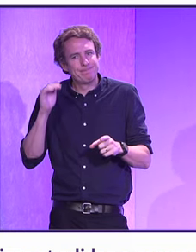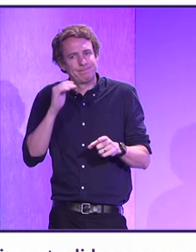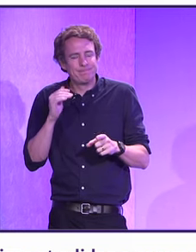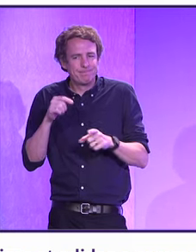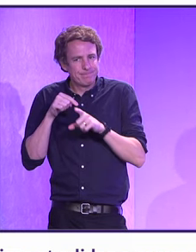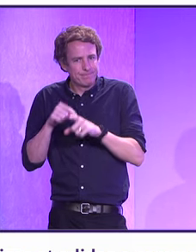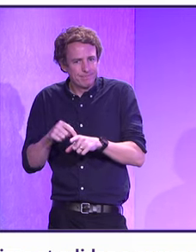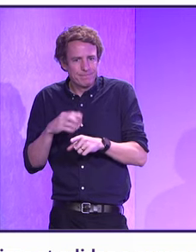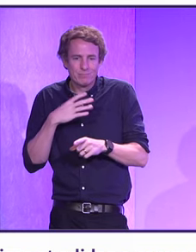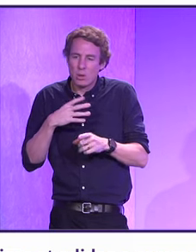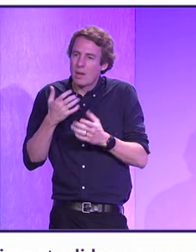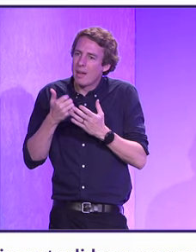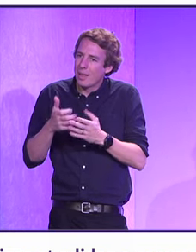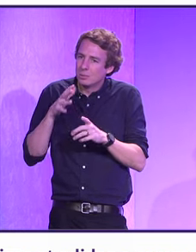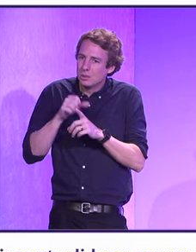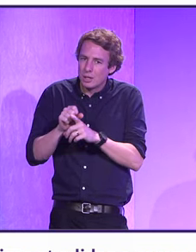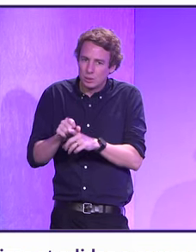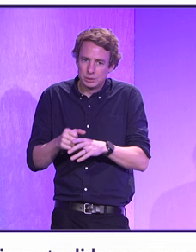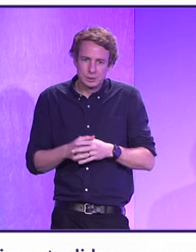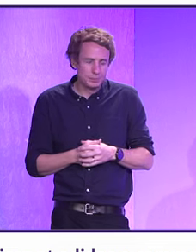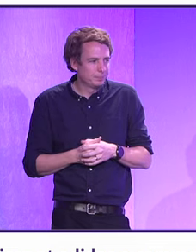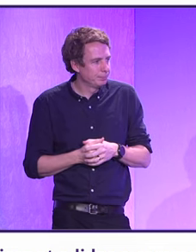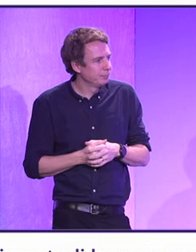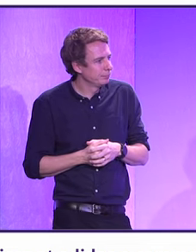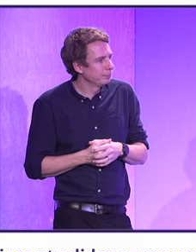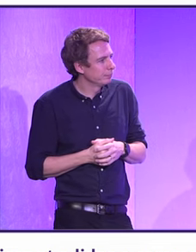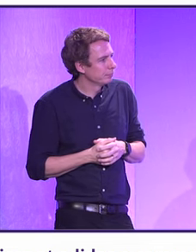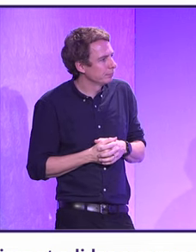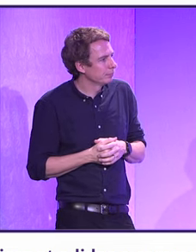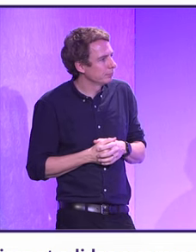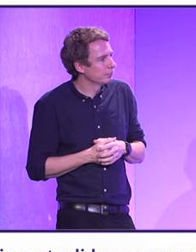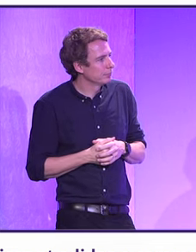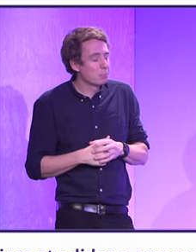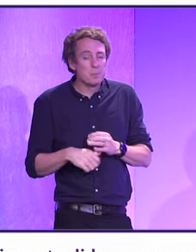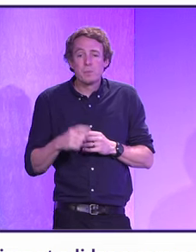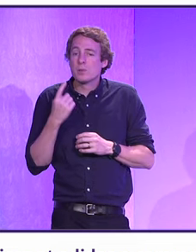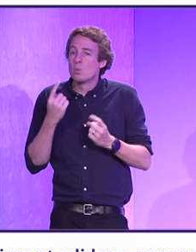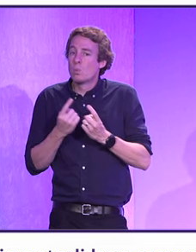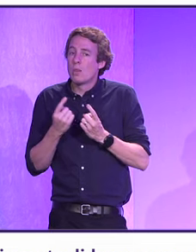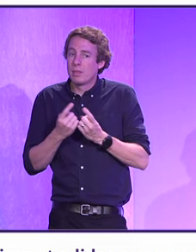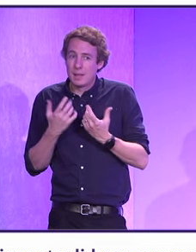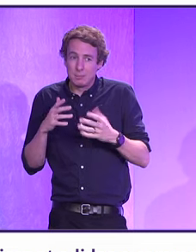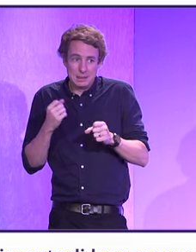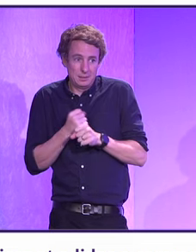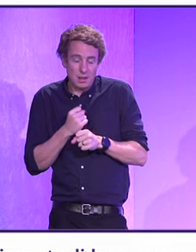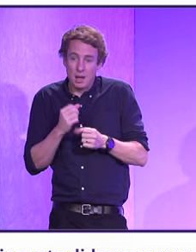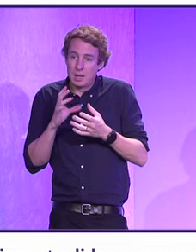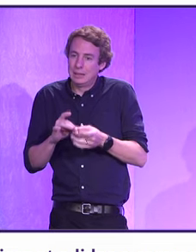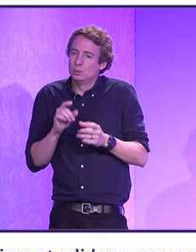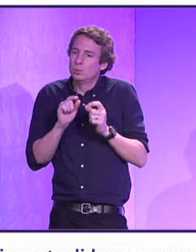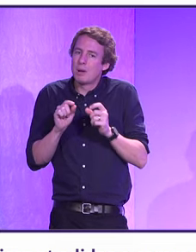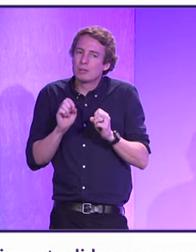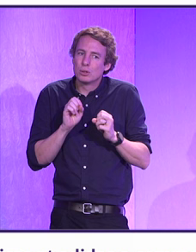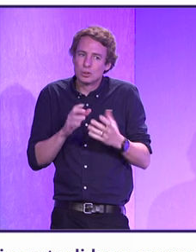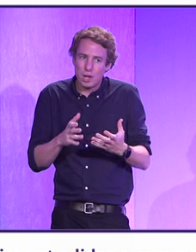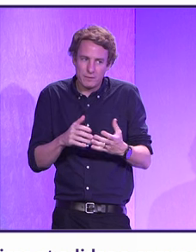more vendor agnostic, and we also have the open telemetry integrated. One thing we did with microservices is that prior